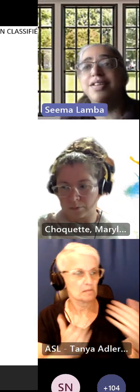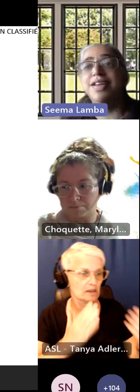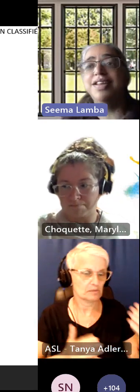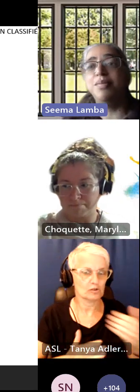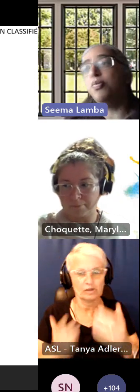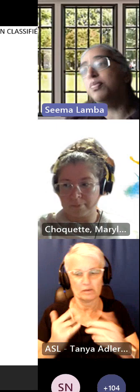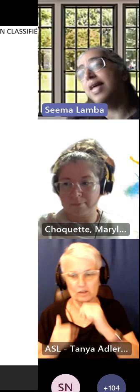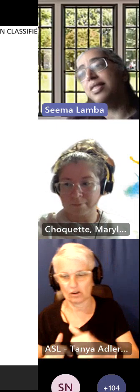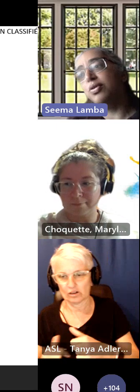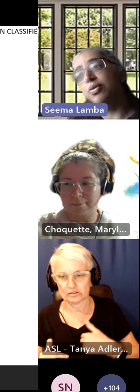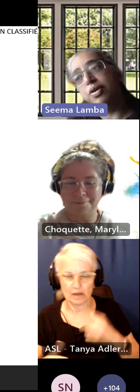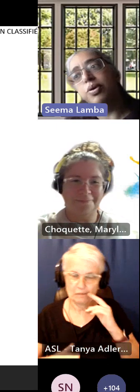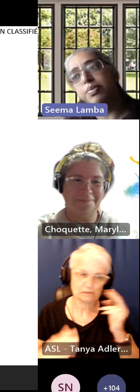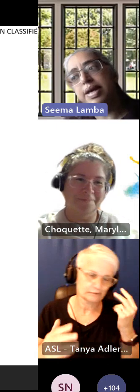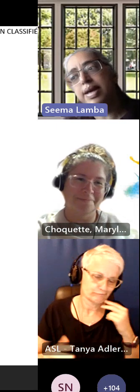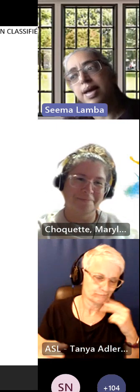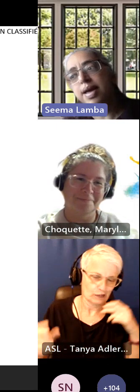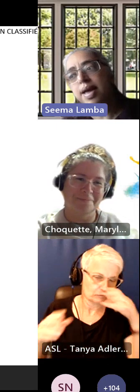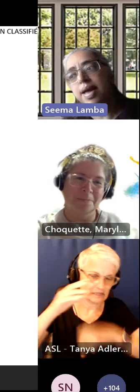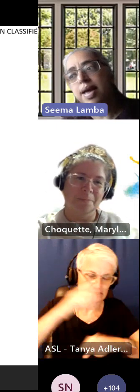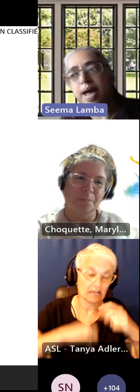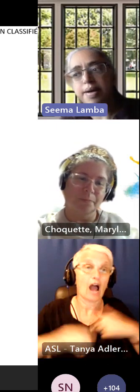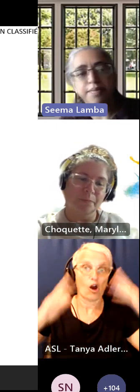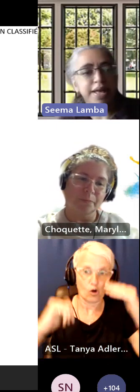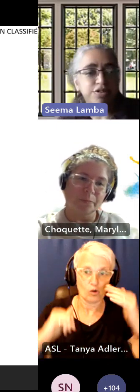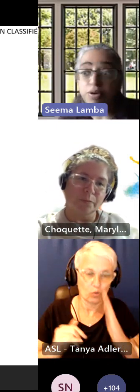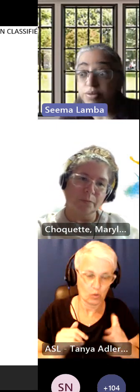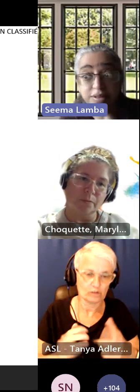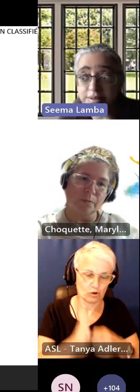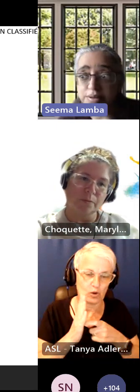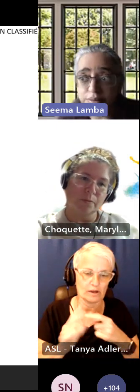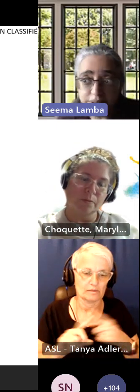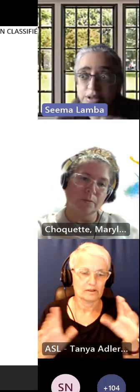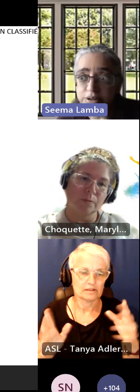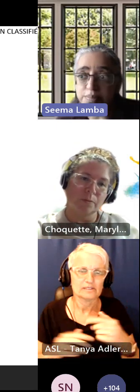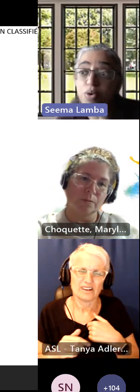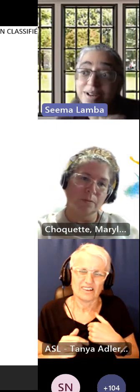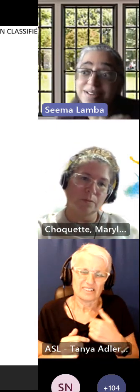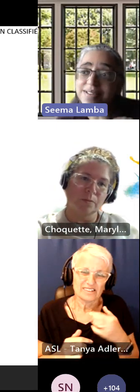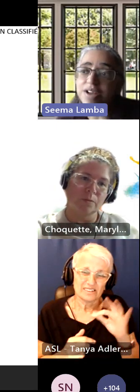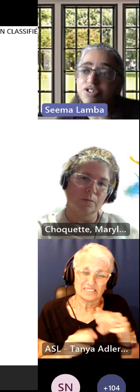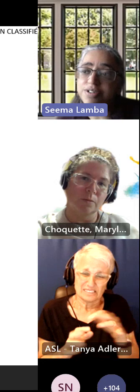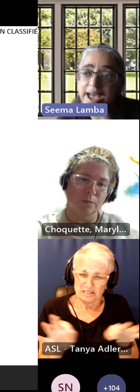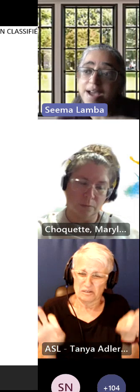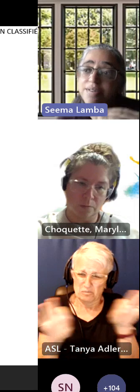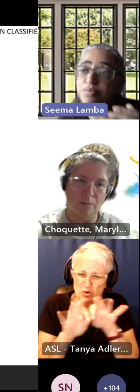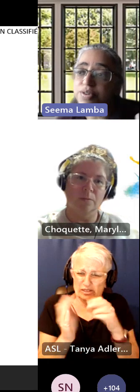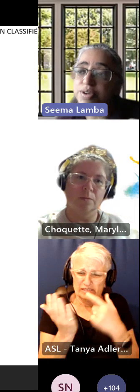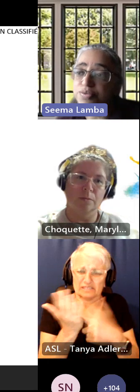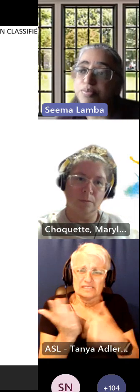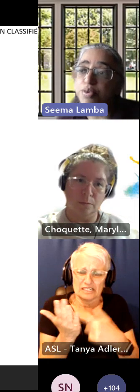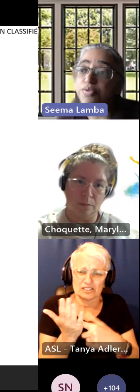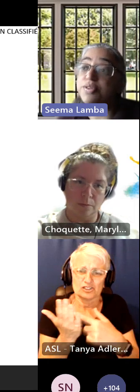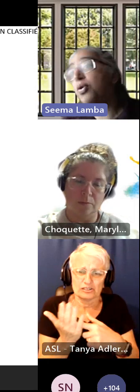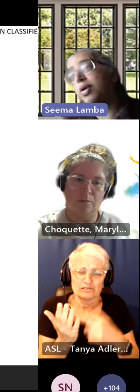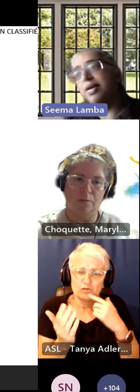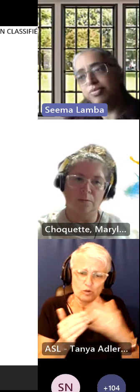you know, speculating. I'm hoping that there will be. And so though this is a really important discussion to have